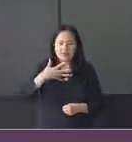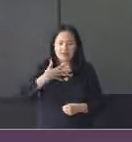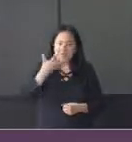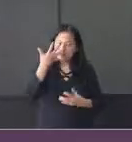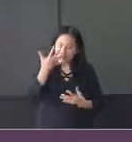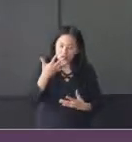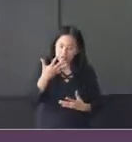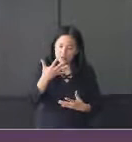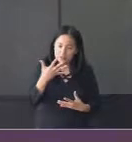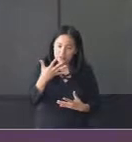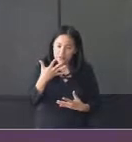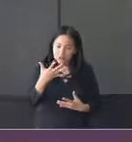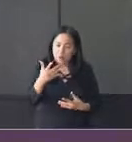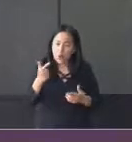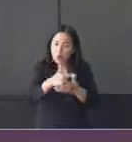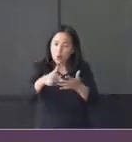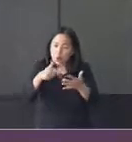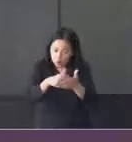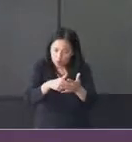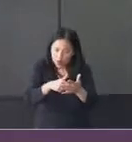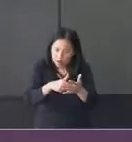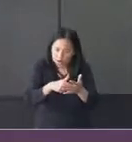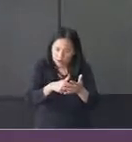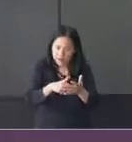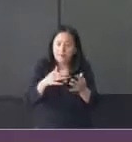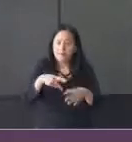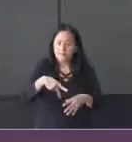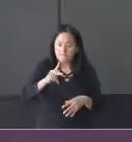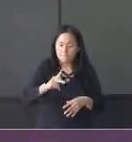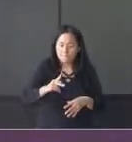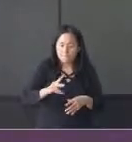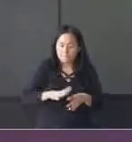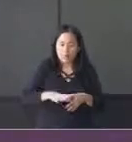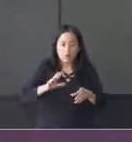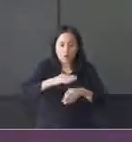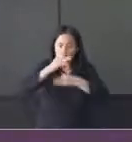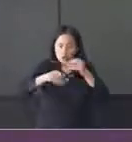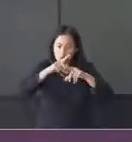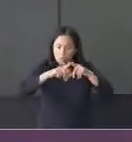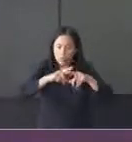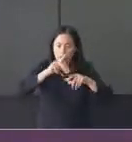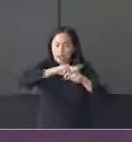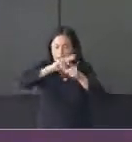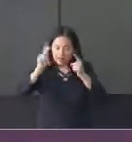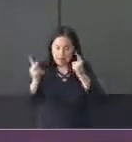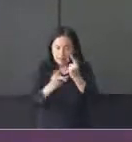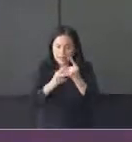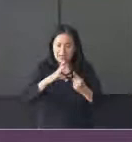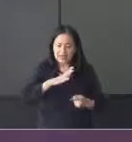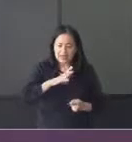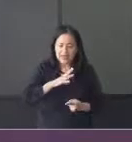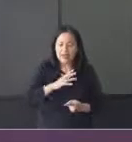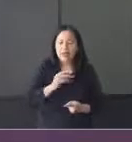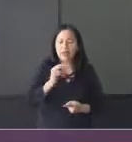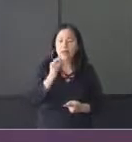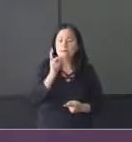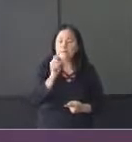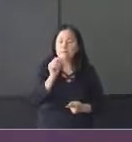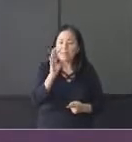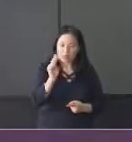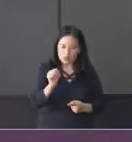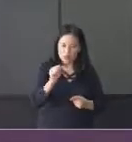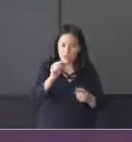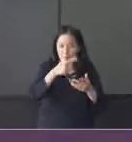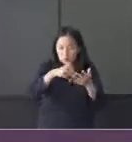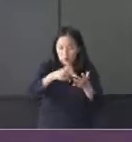In Cercado de Lima, we have offices, but we have 29 in the Metropolitan Area, and we will continue working